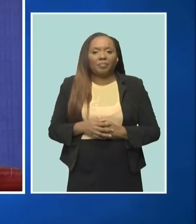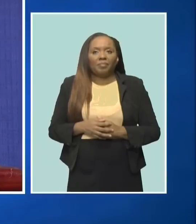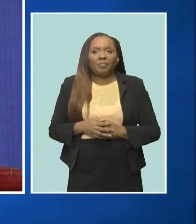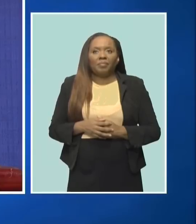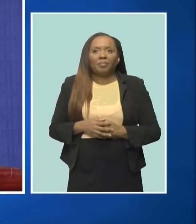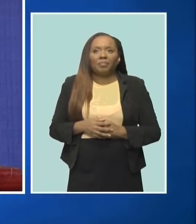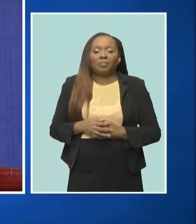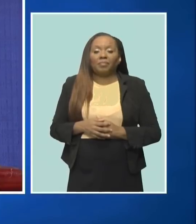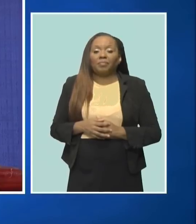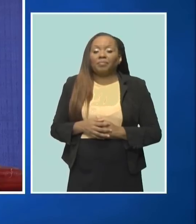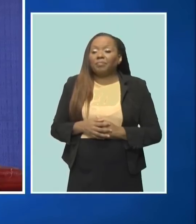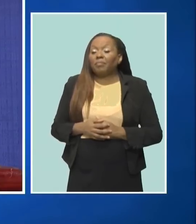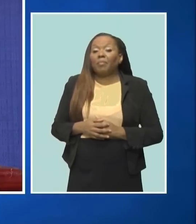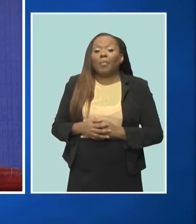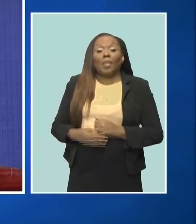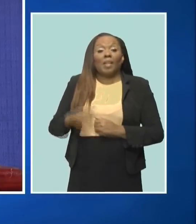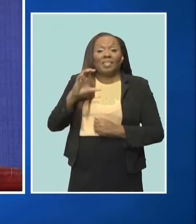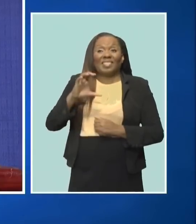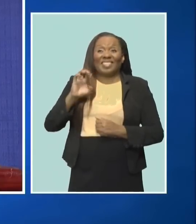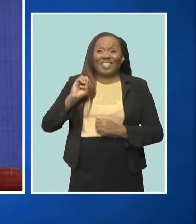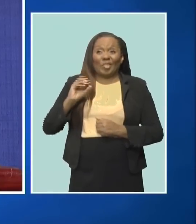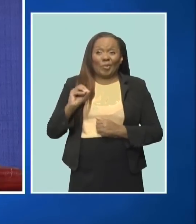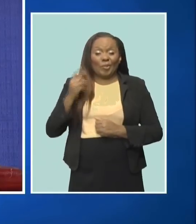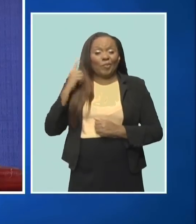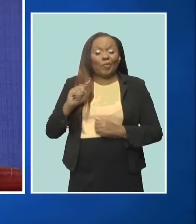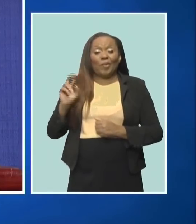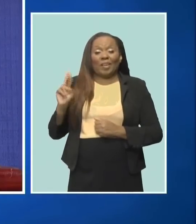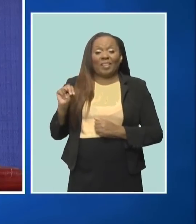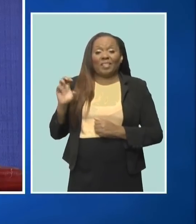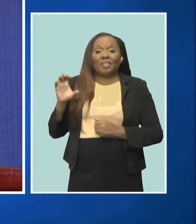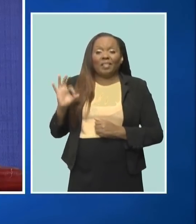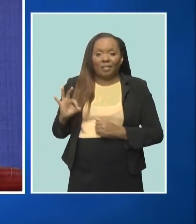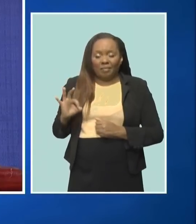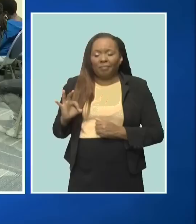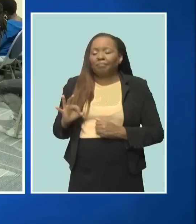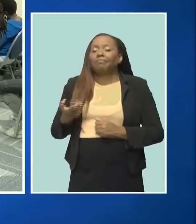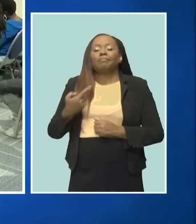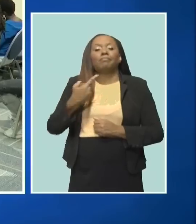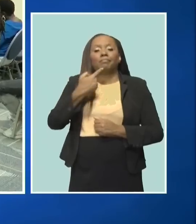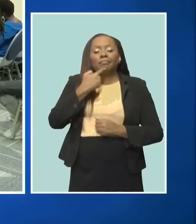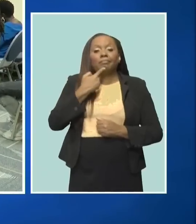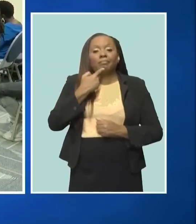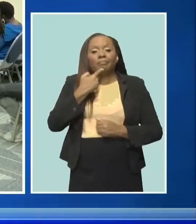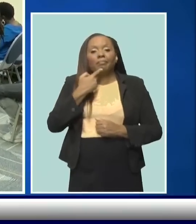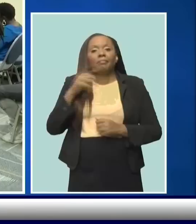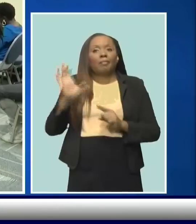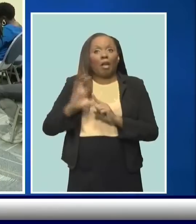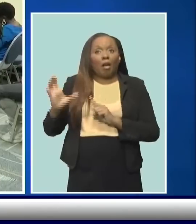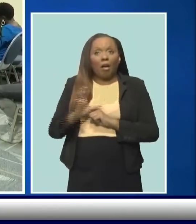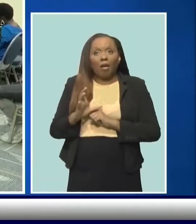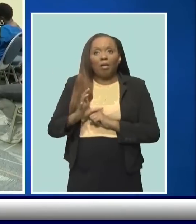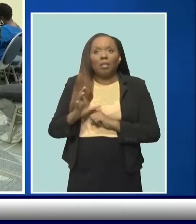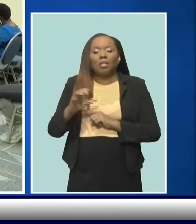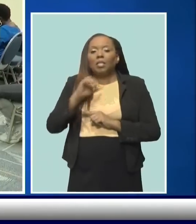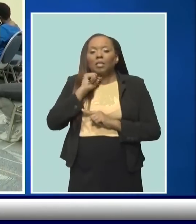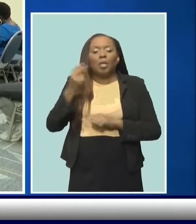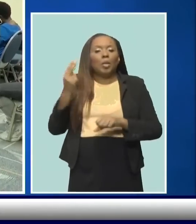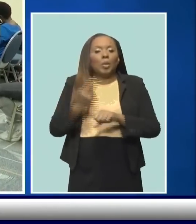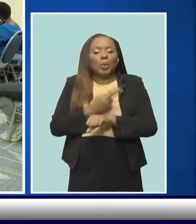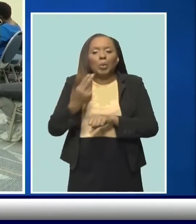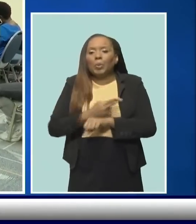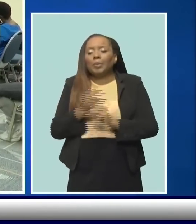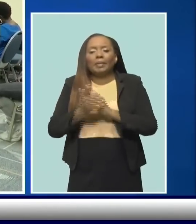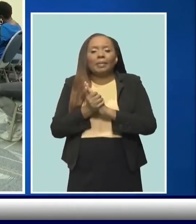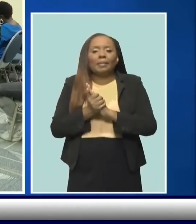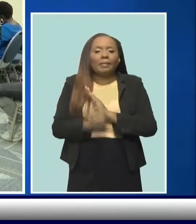Chief Executive Officer of the National Cultural Foundation, Carol Roberts, says the cultural sector is not maximizing on talents